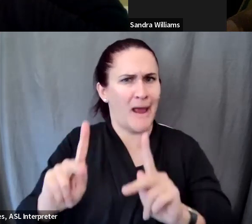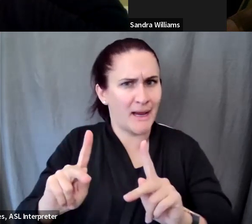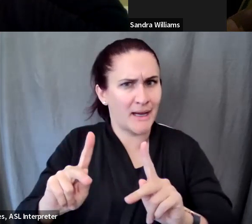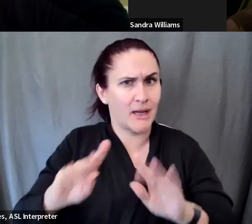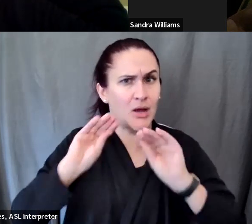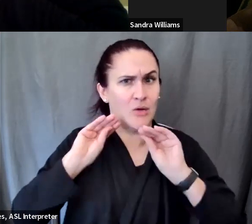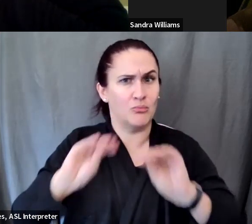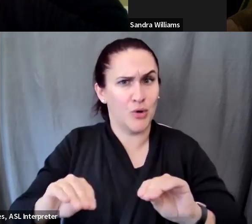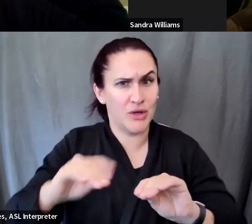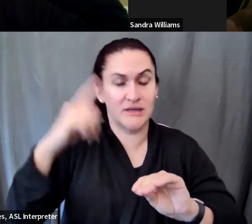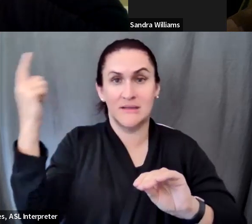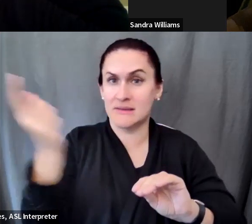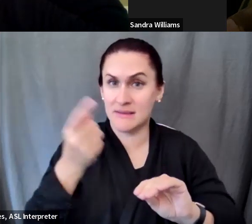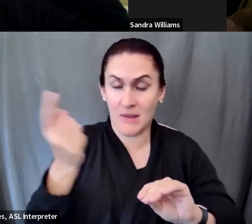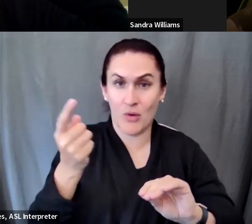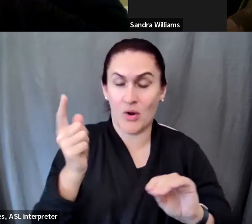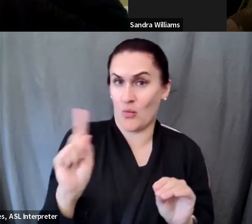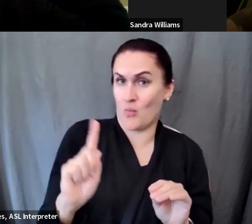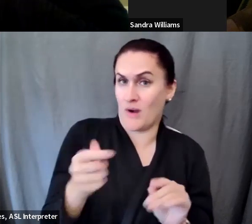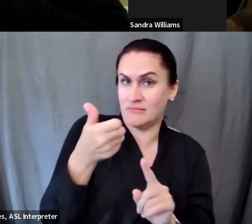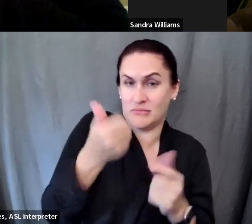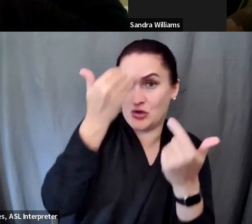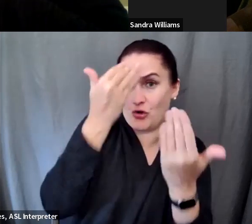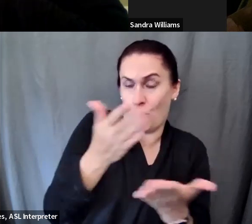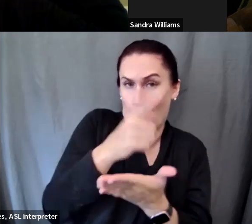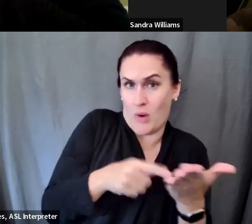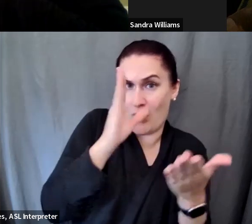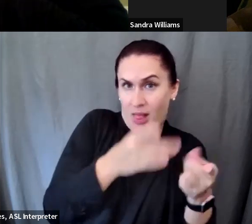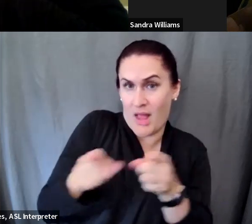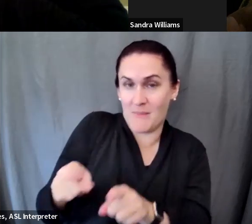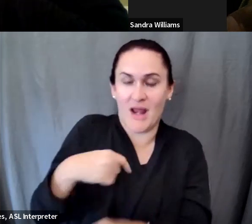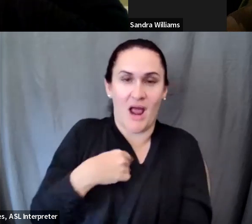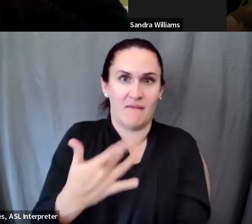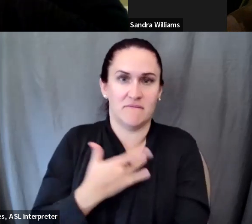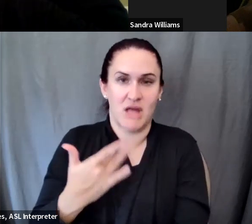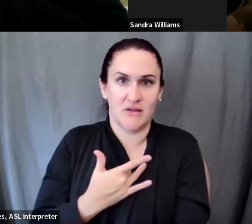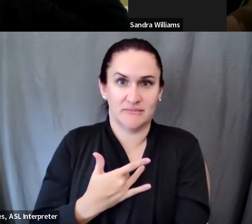it somewhere where you don't know what's going to happen? I felt